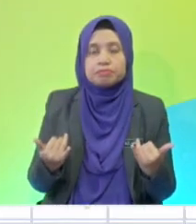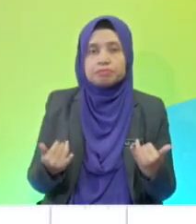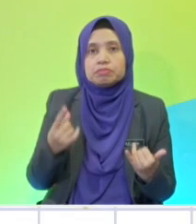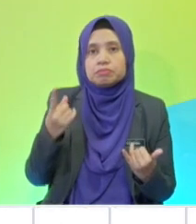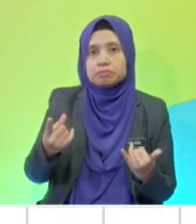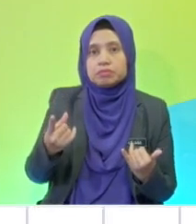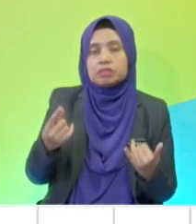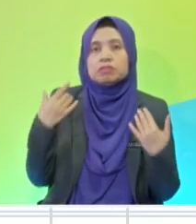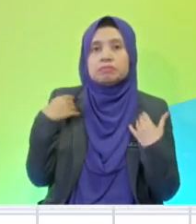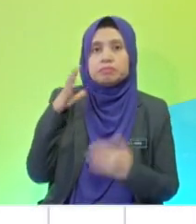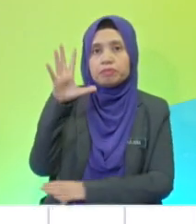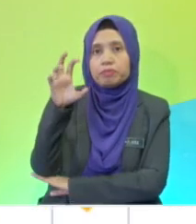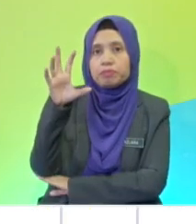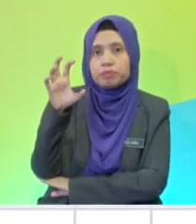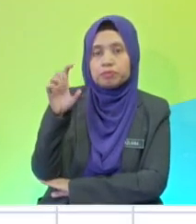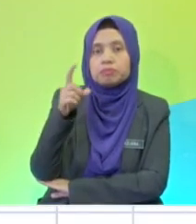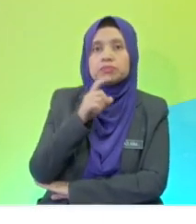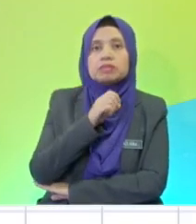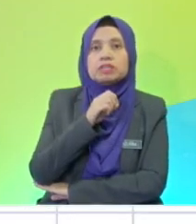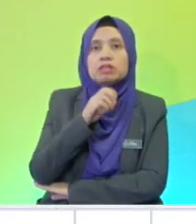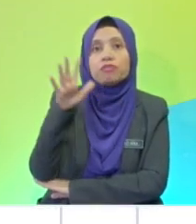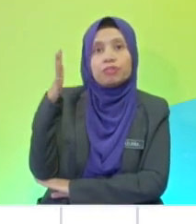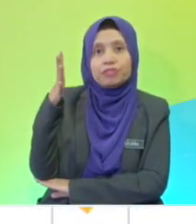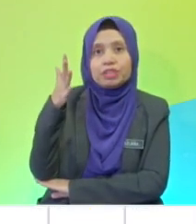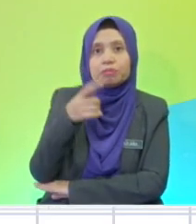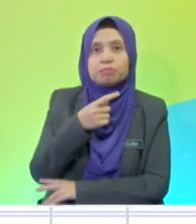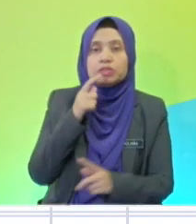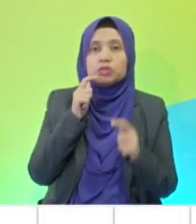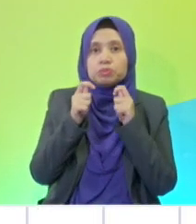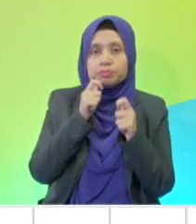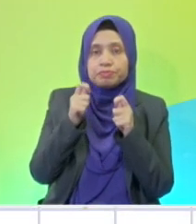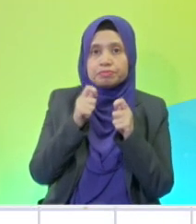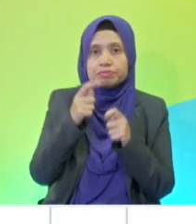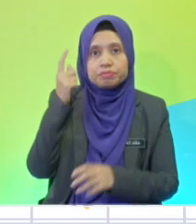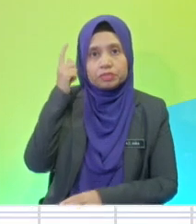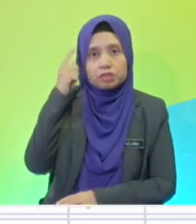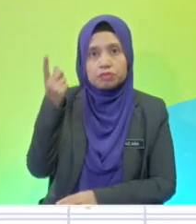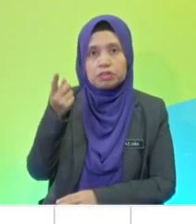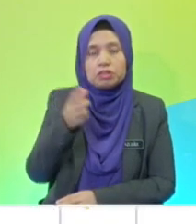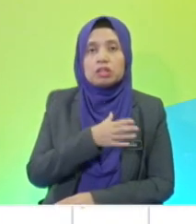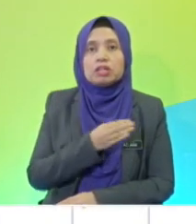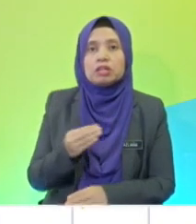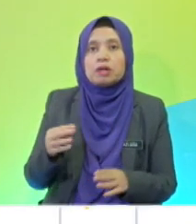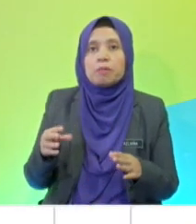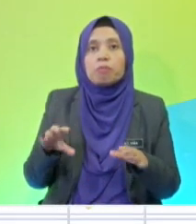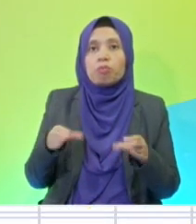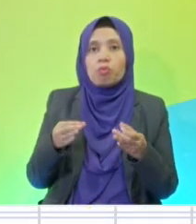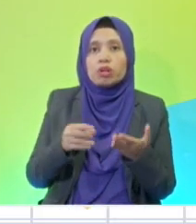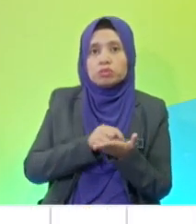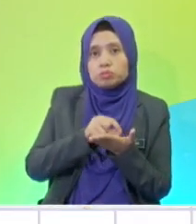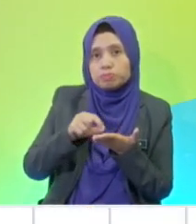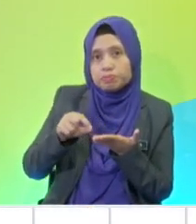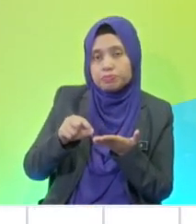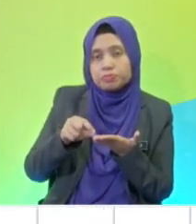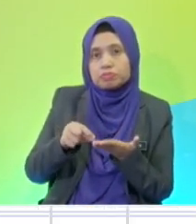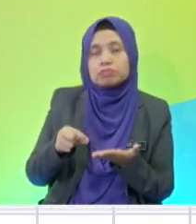got 15 minutes to talk about and decide on your 2 things. You can make notes if you want,